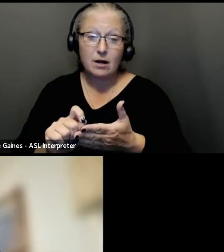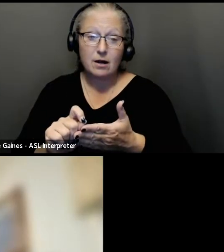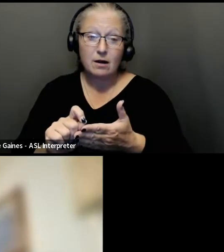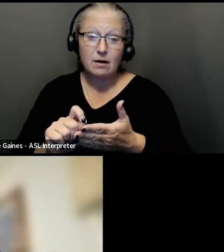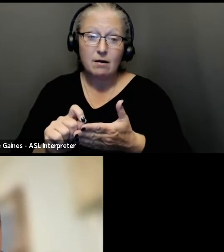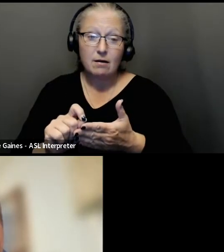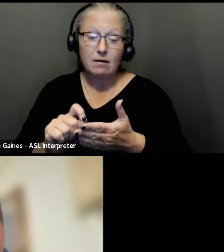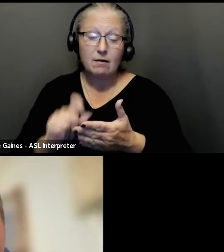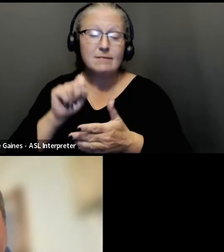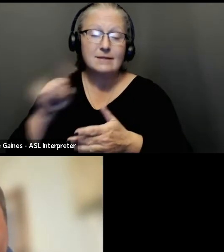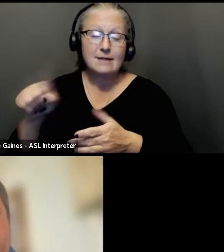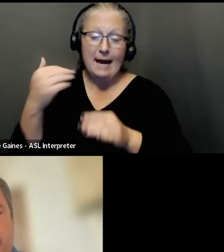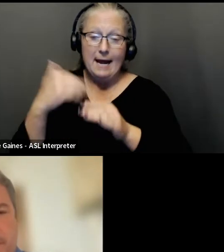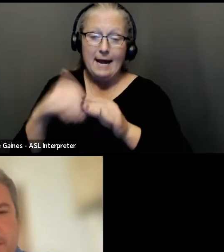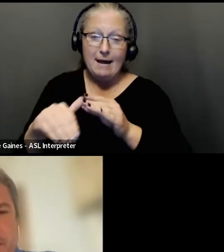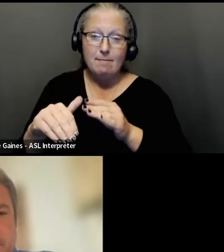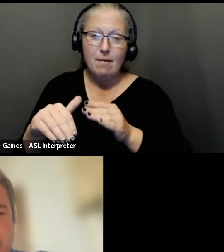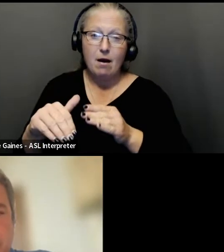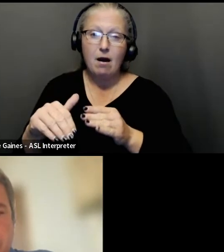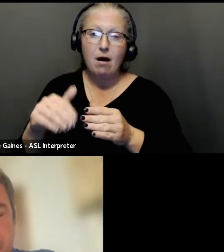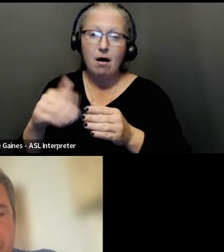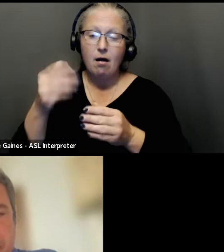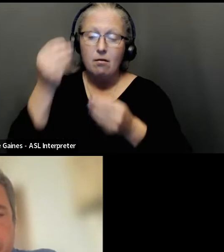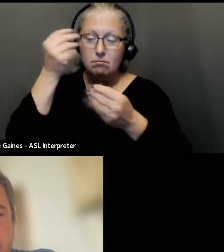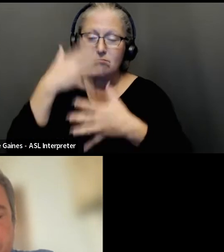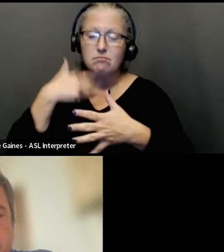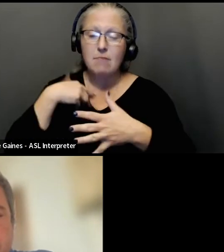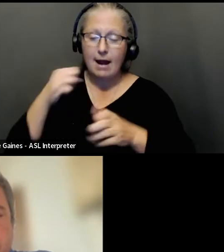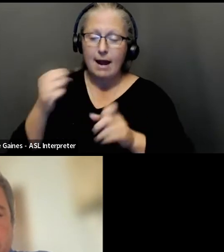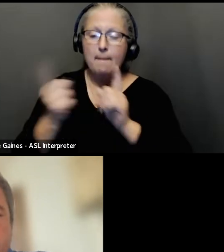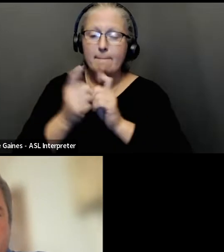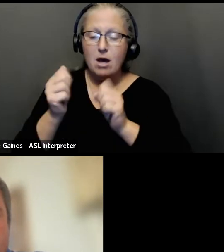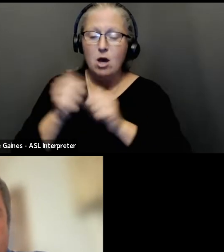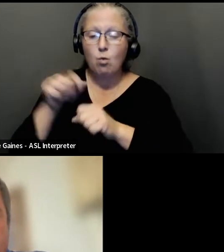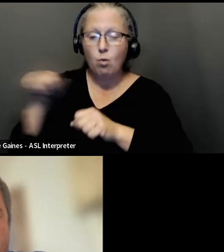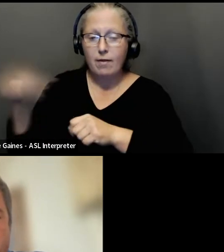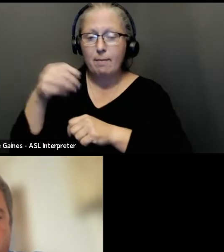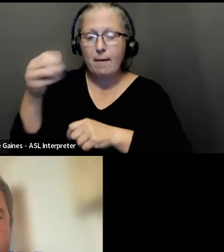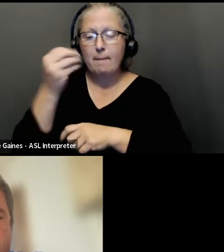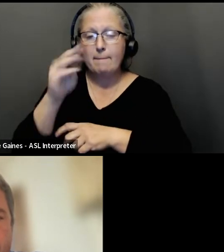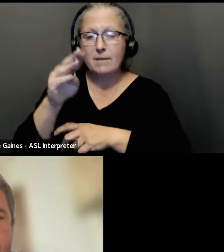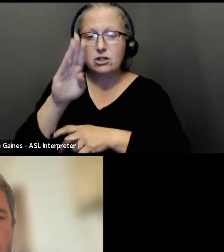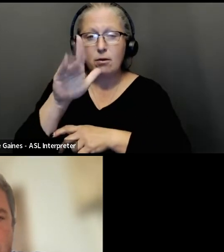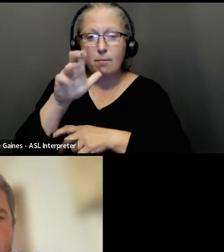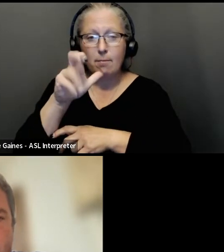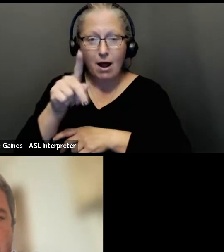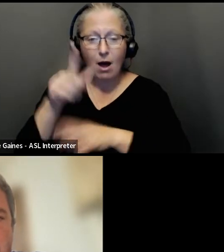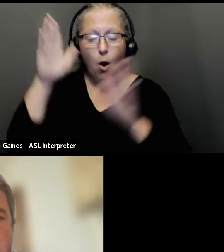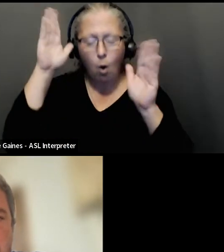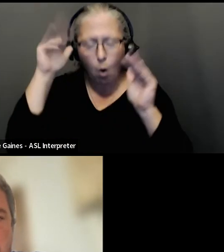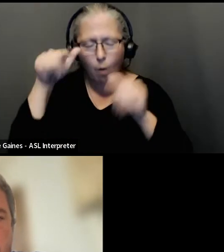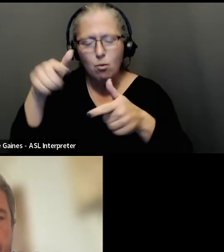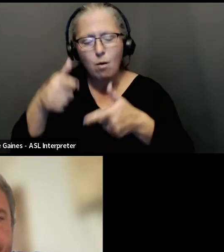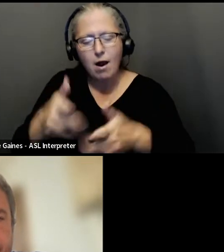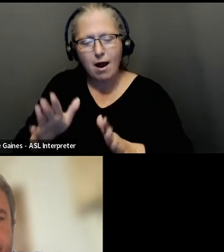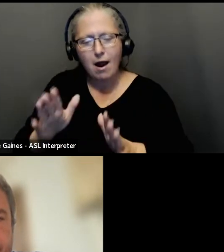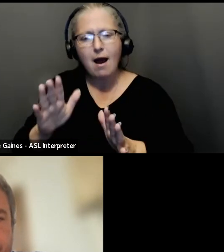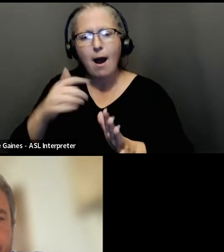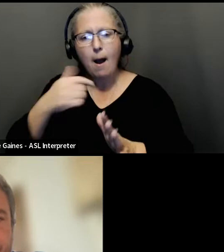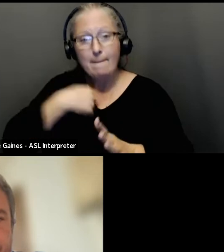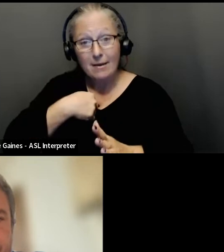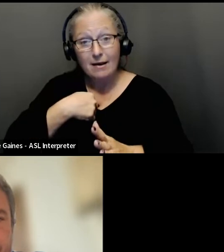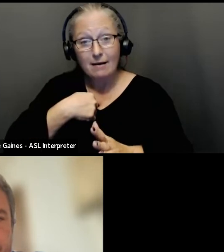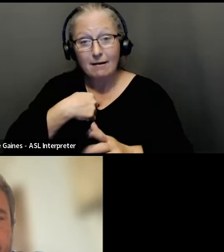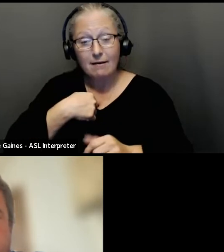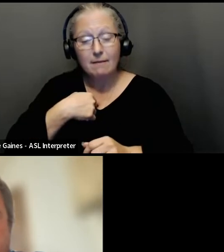sent an email today to say that I could meet with him. And Mr. Black, I really hope that you will allow